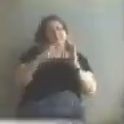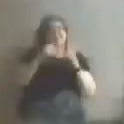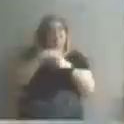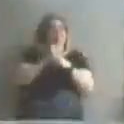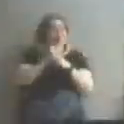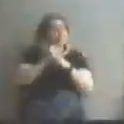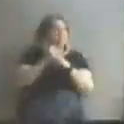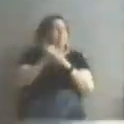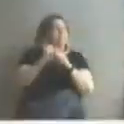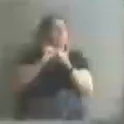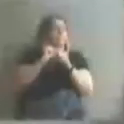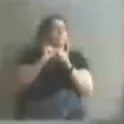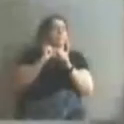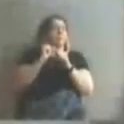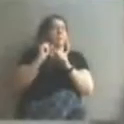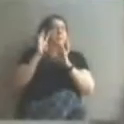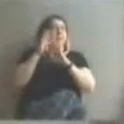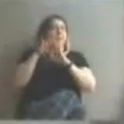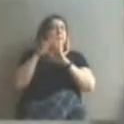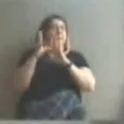it